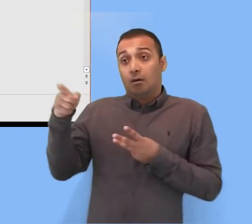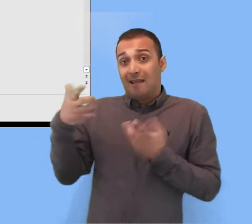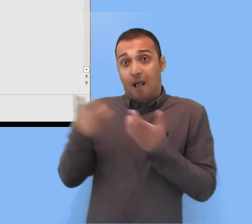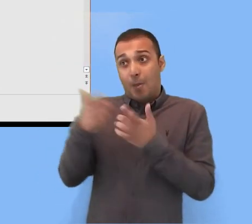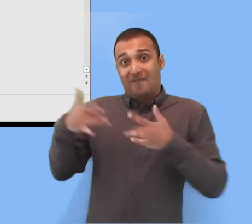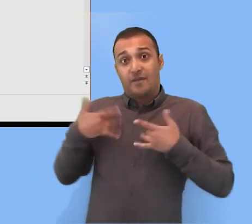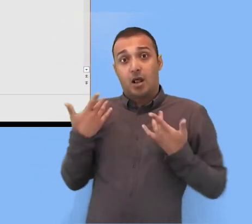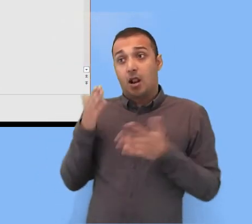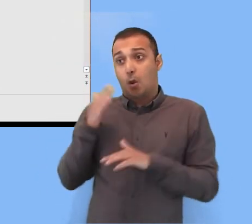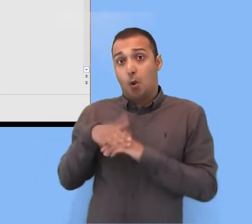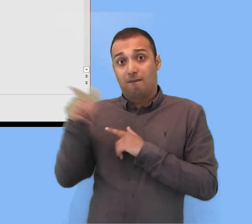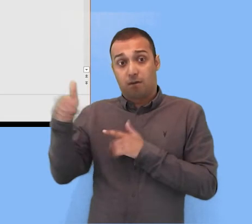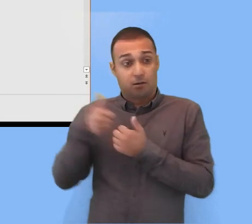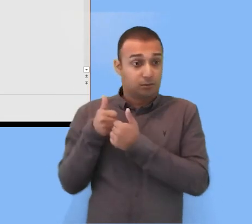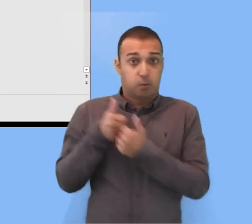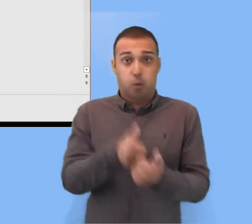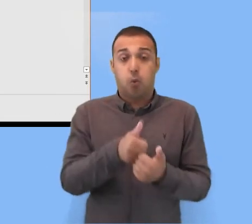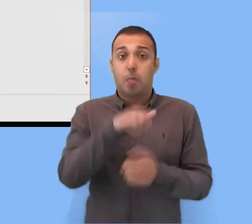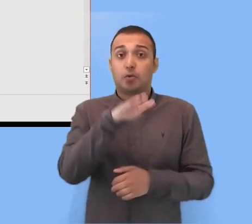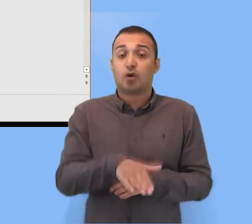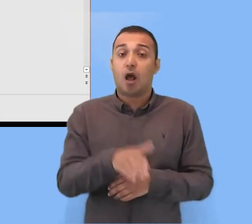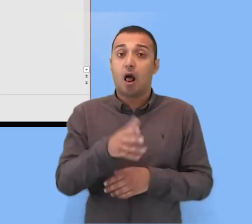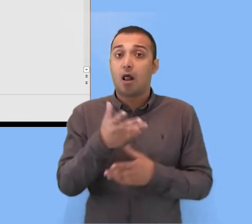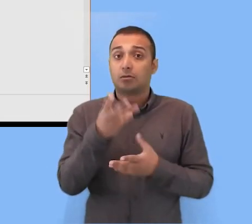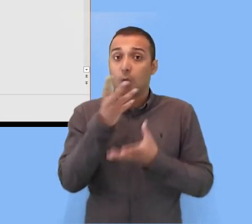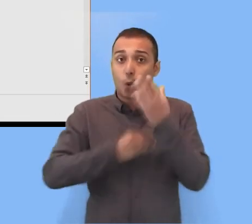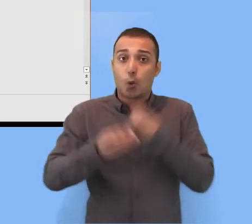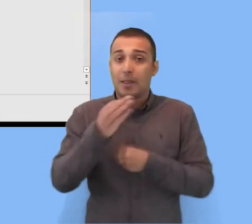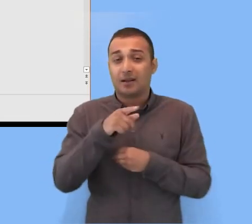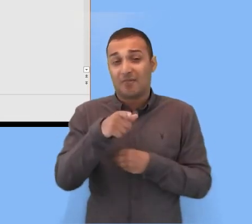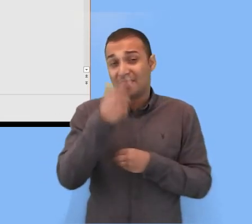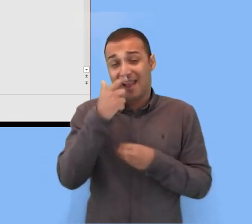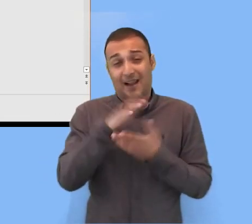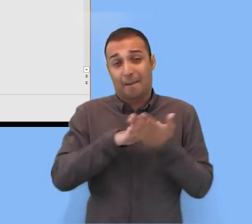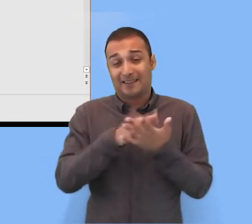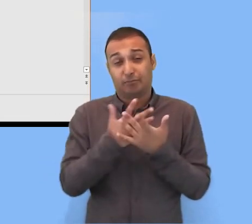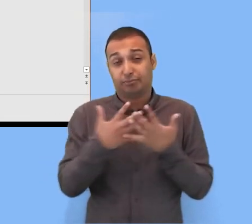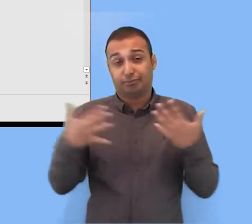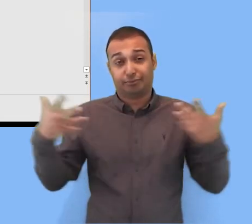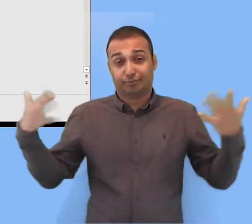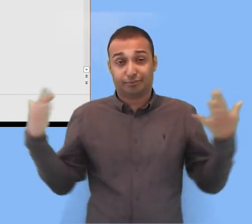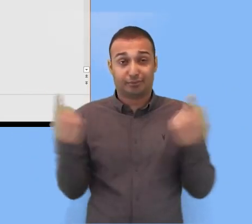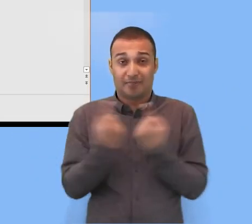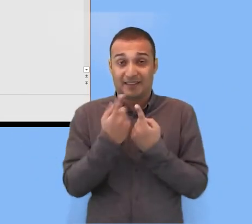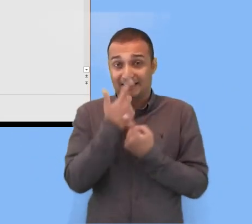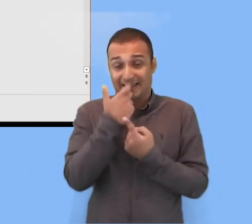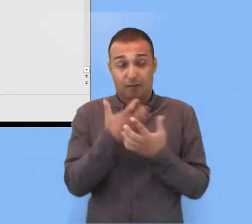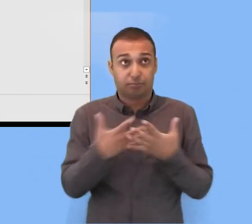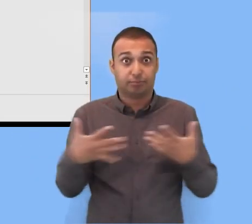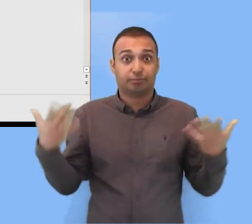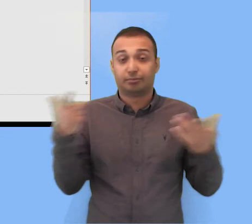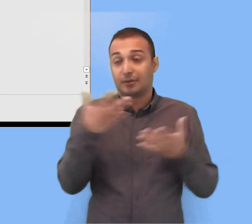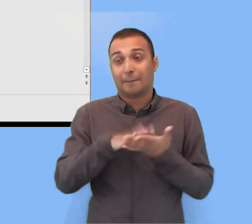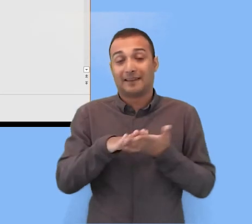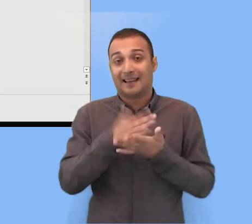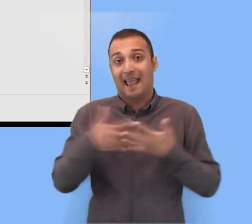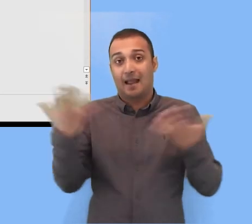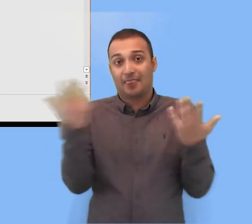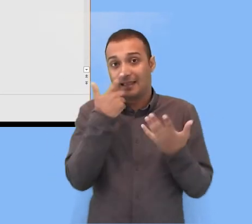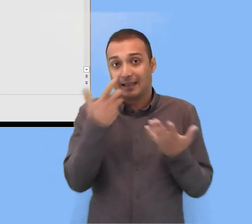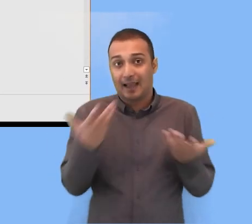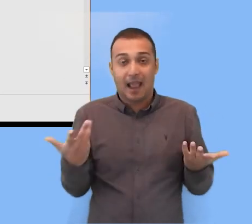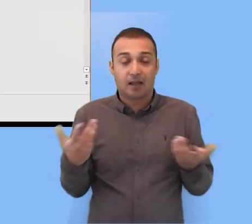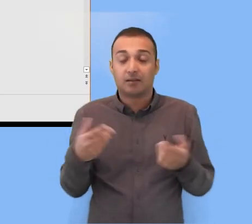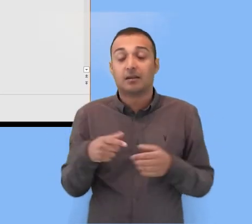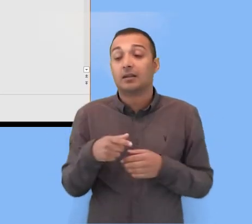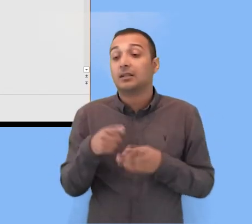learning? Because that can mean so many things to so many people. and it can, be interpreted in